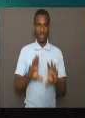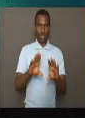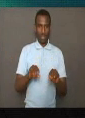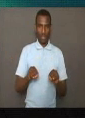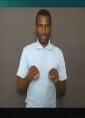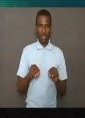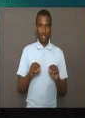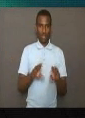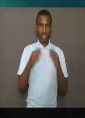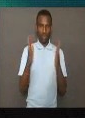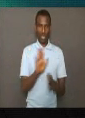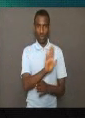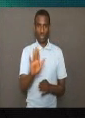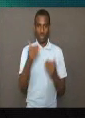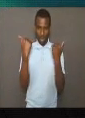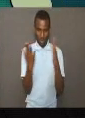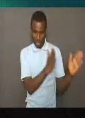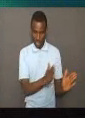Students, let's get ready.